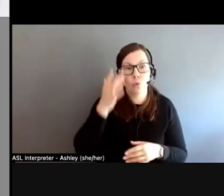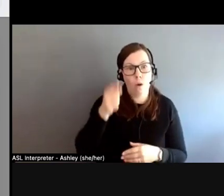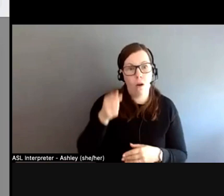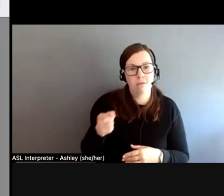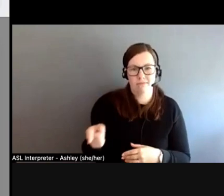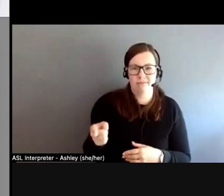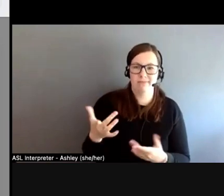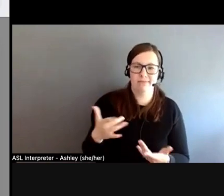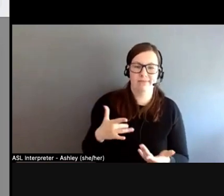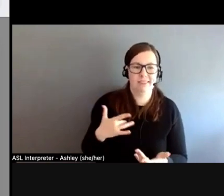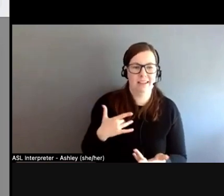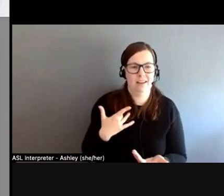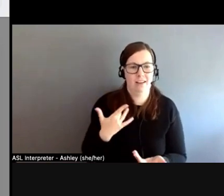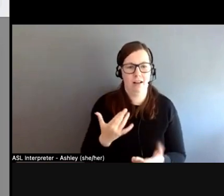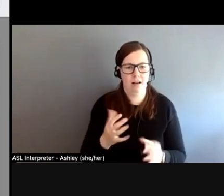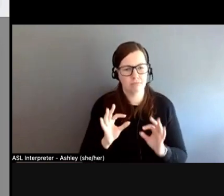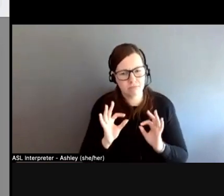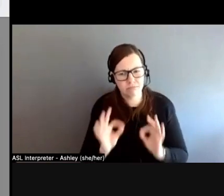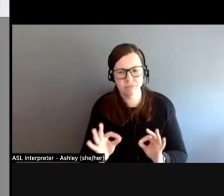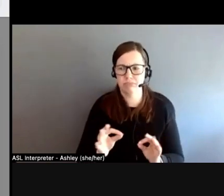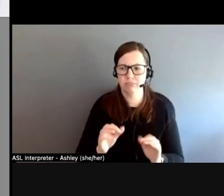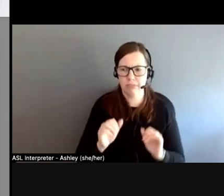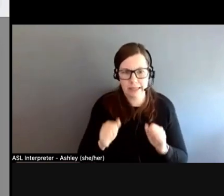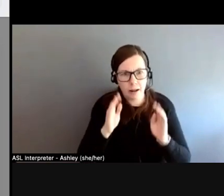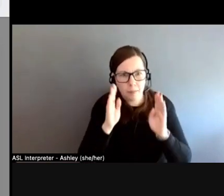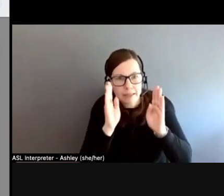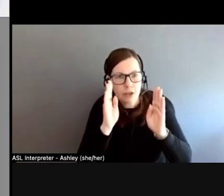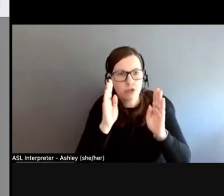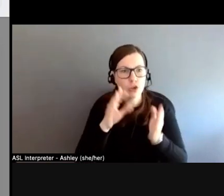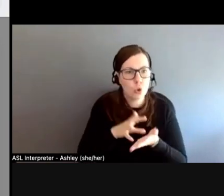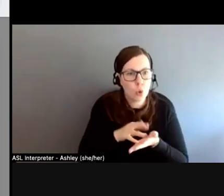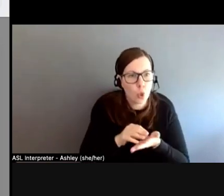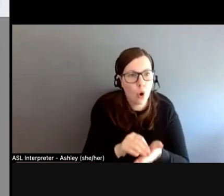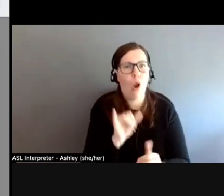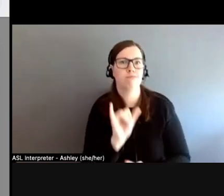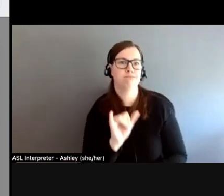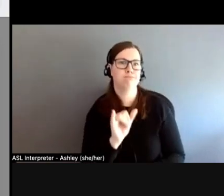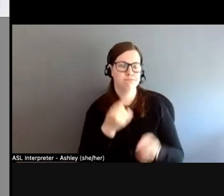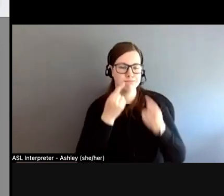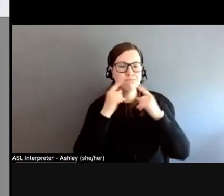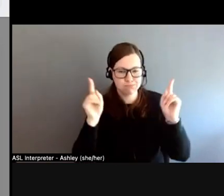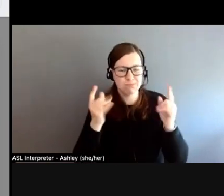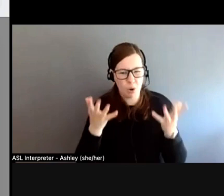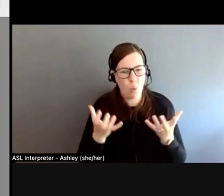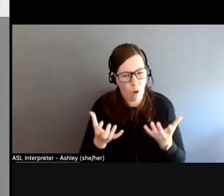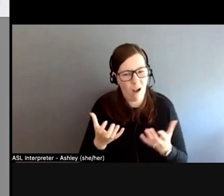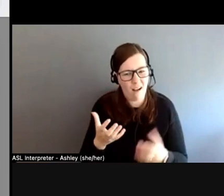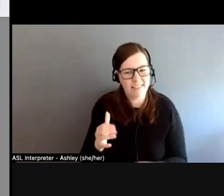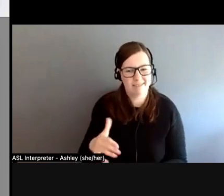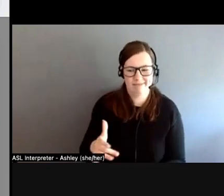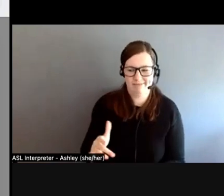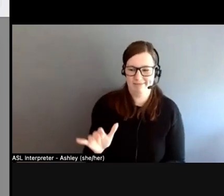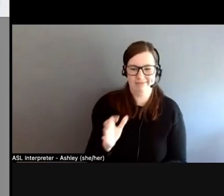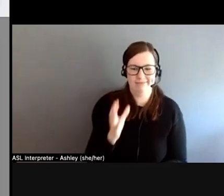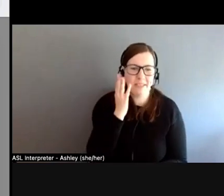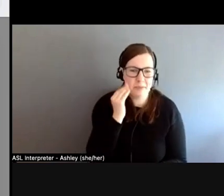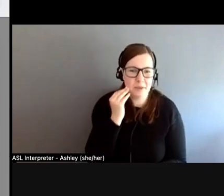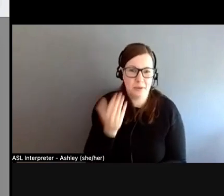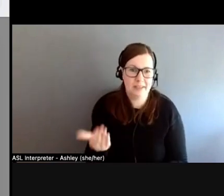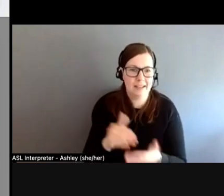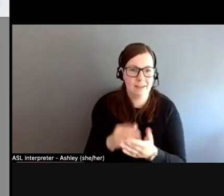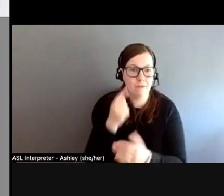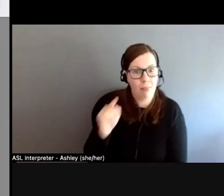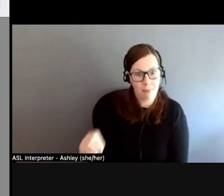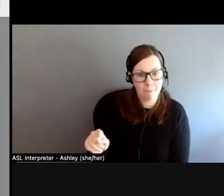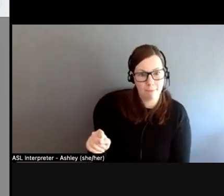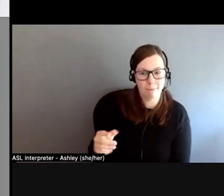accomplishment, they feel a sense of success. So I wanted to replicate that in the videos as well. Short videos, so